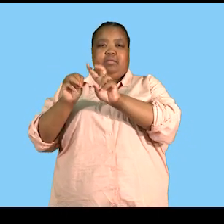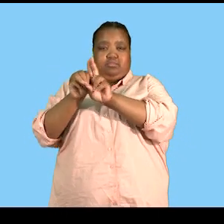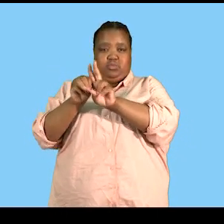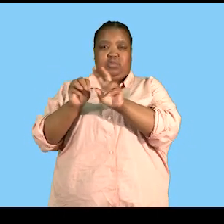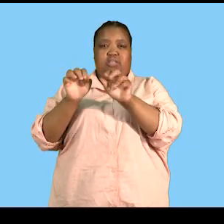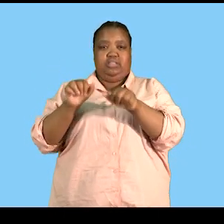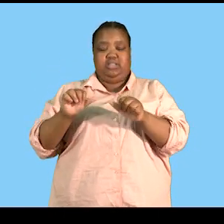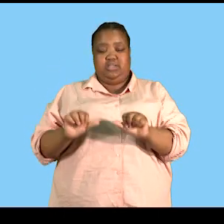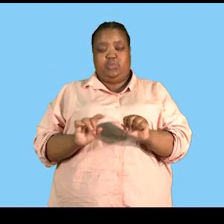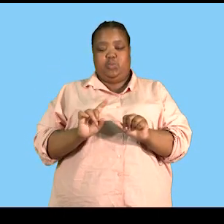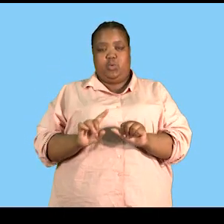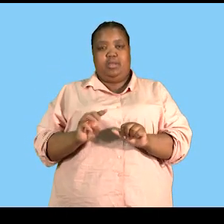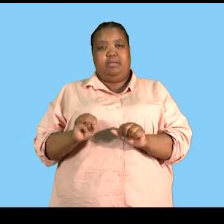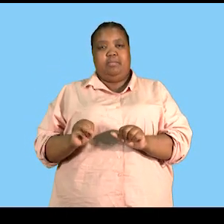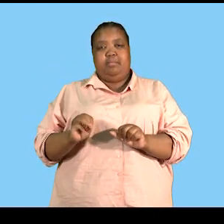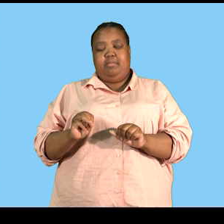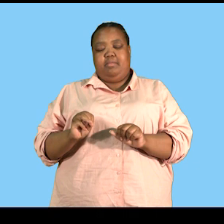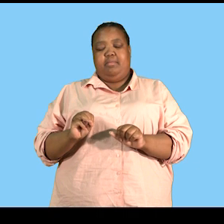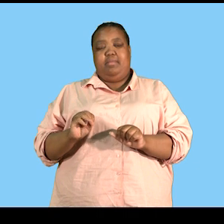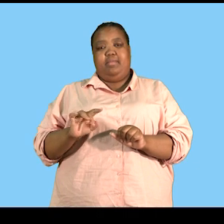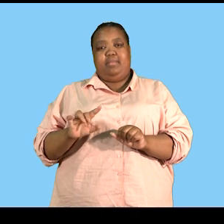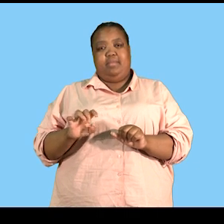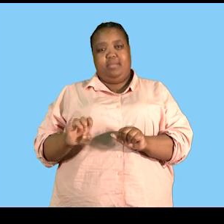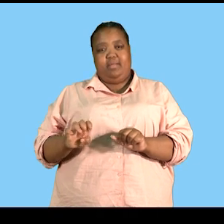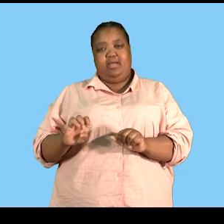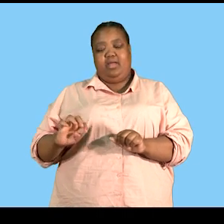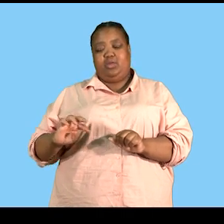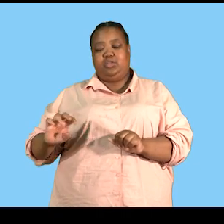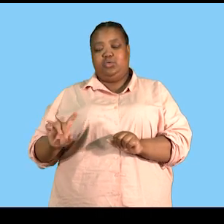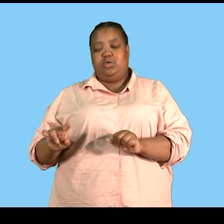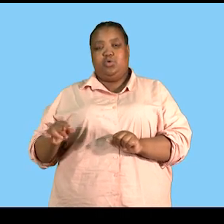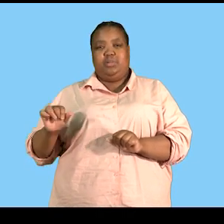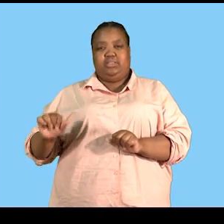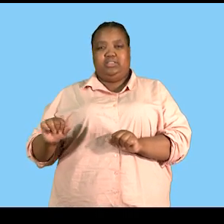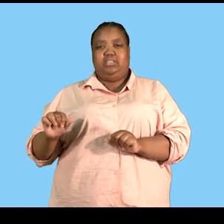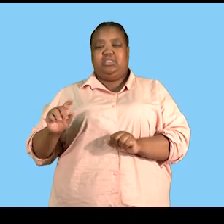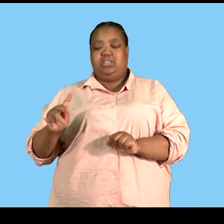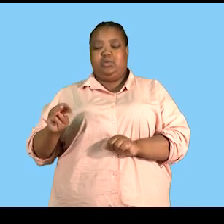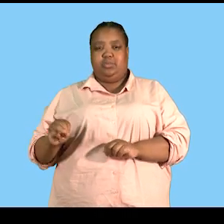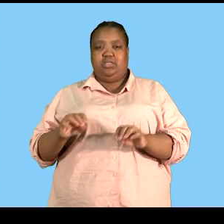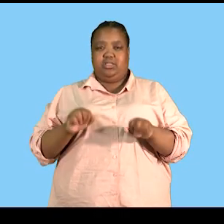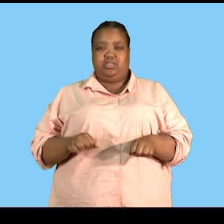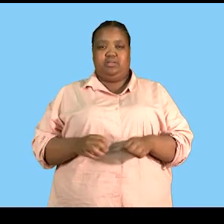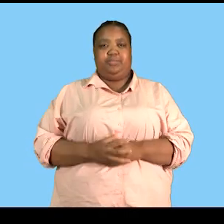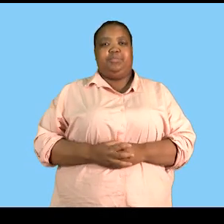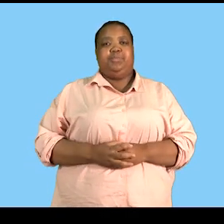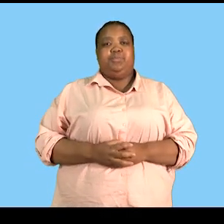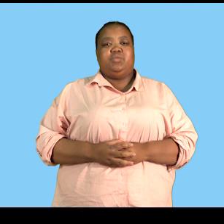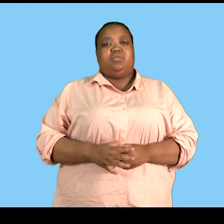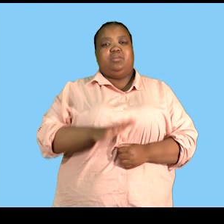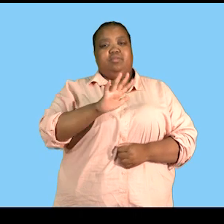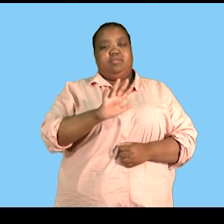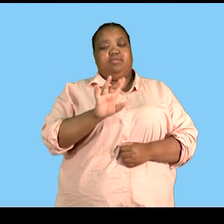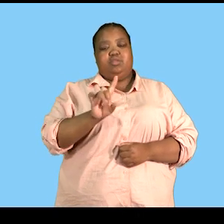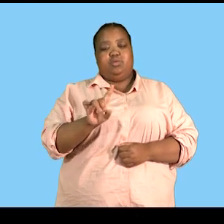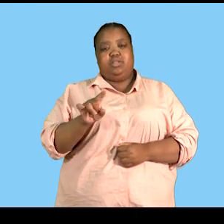squared, and they give us it in squared miles, so we will say 51, so it's going to